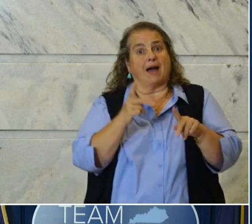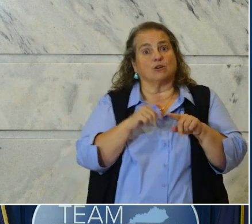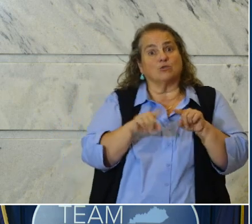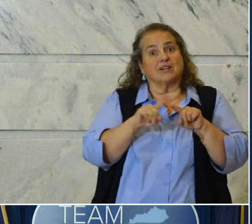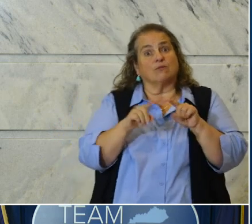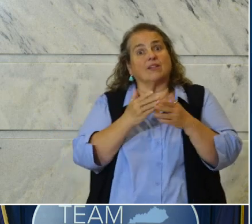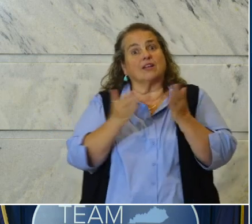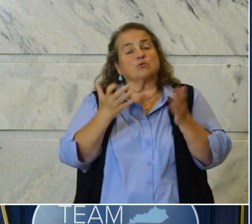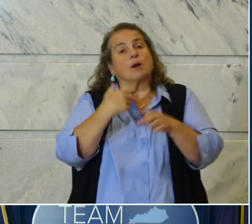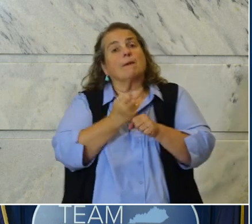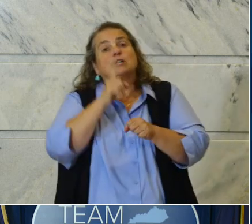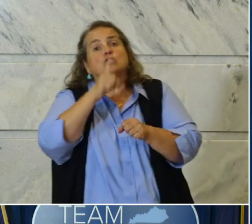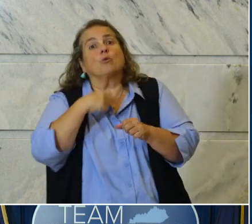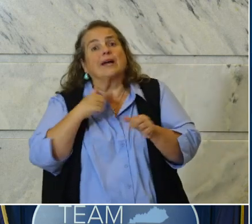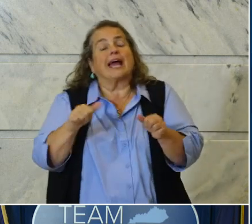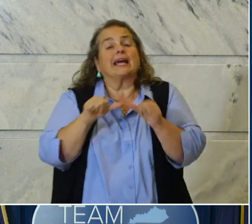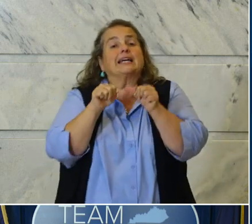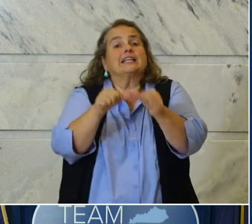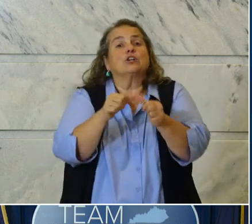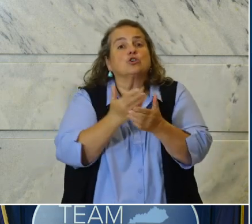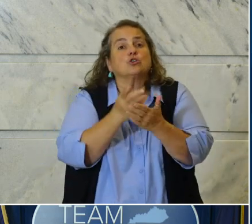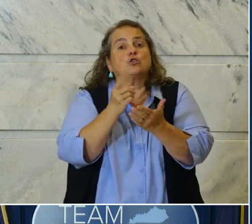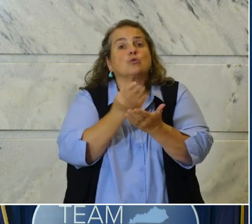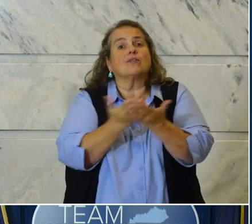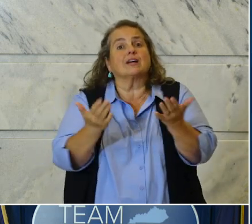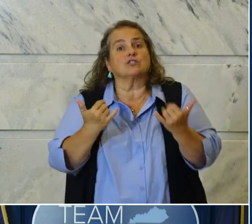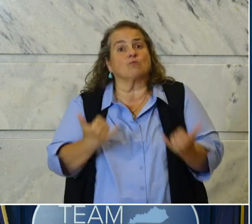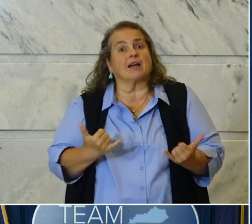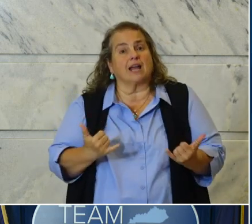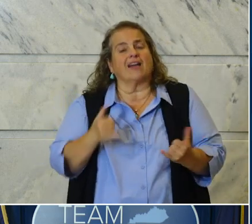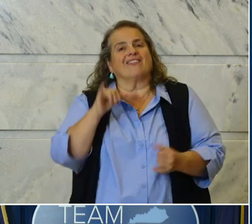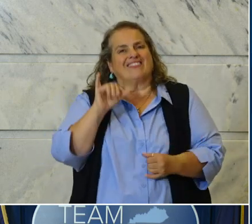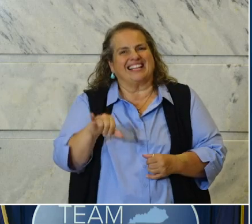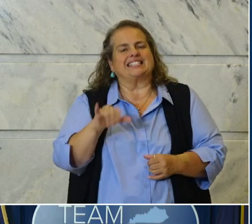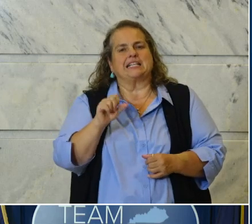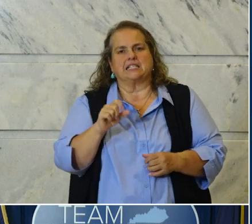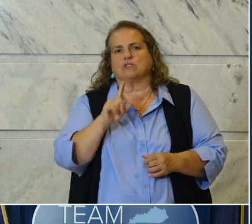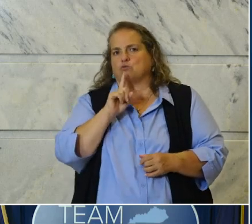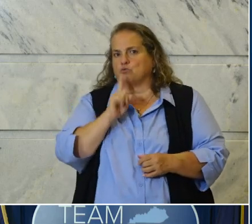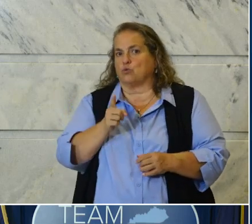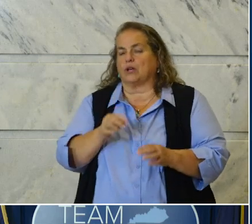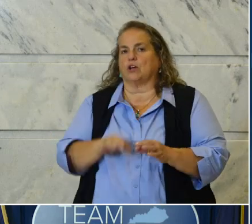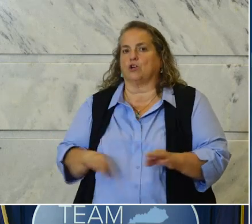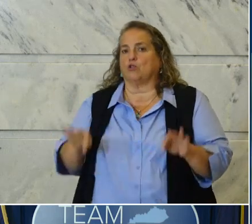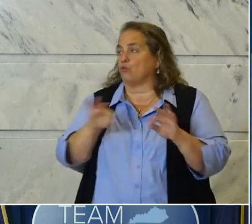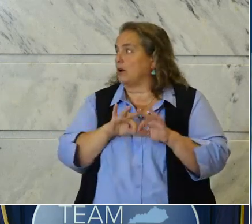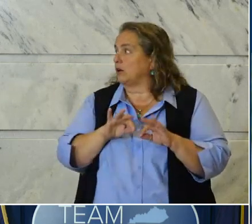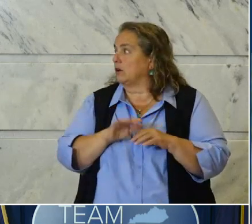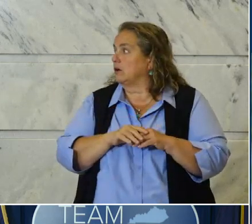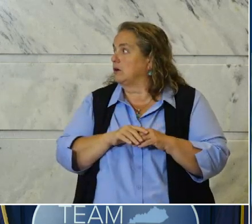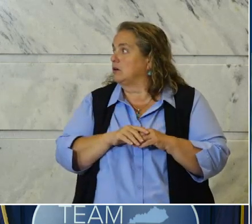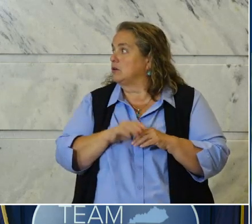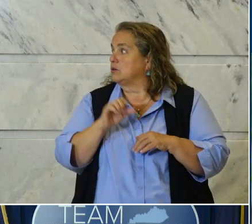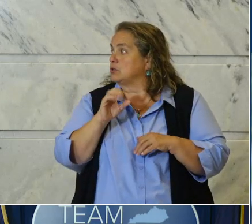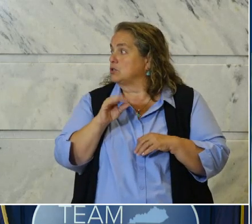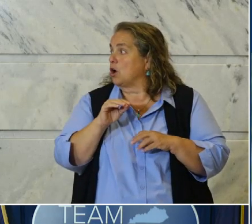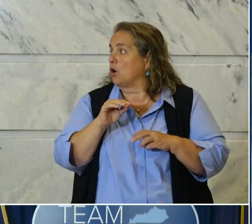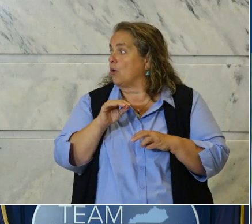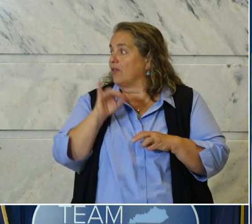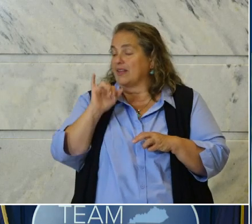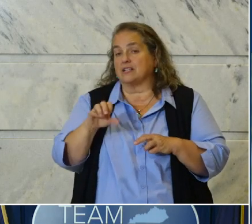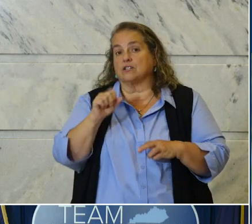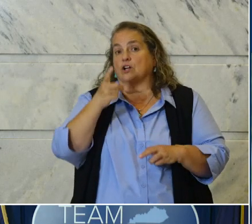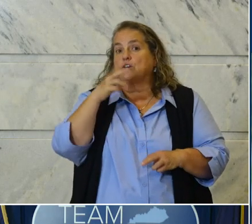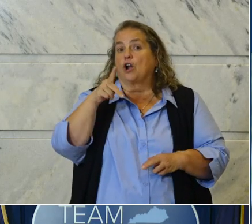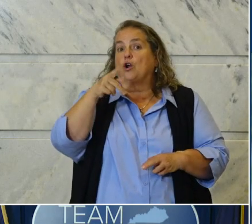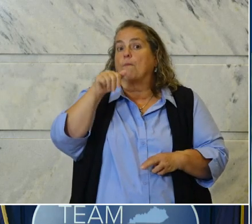things, if you want to make sure we can continue to do things we're doing right now, this is absolutely critical. So, this is Dr.